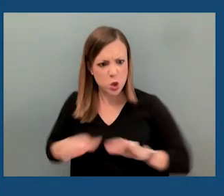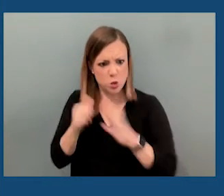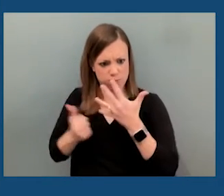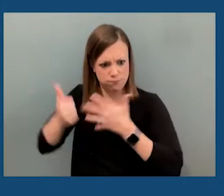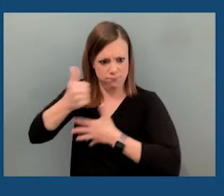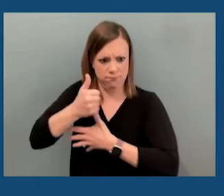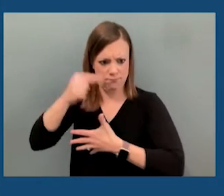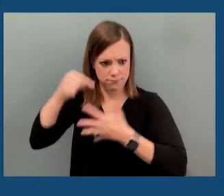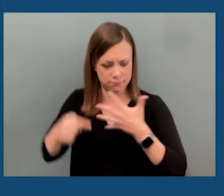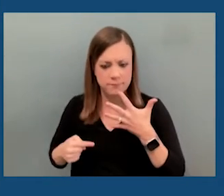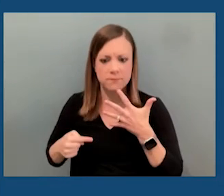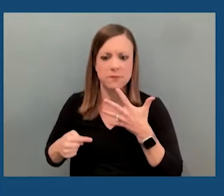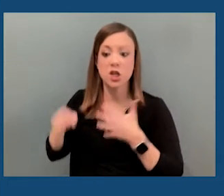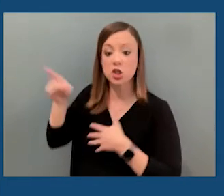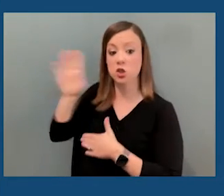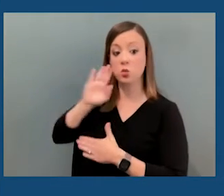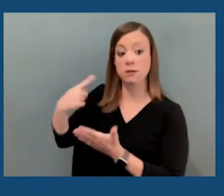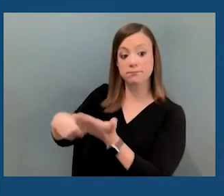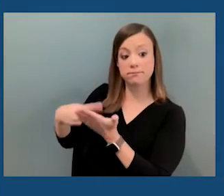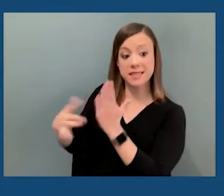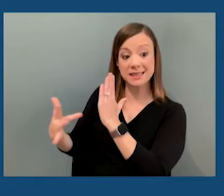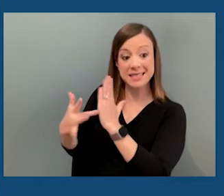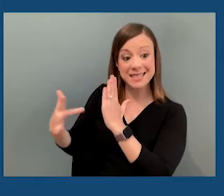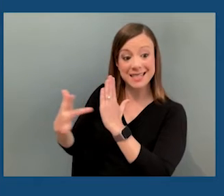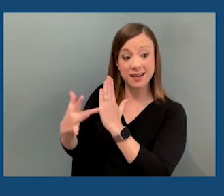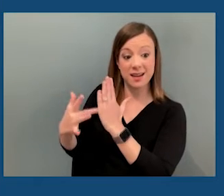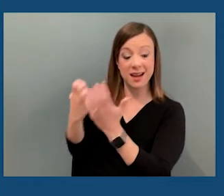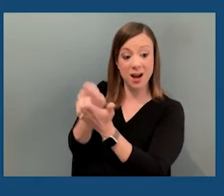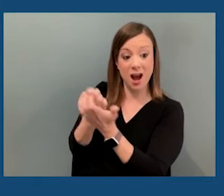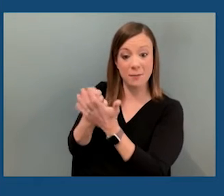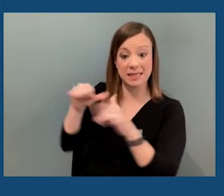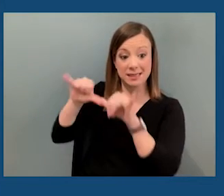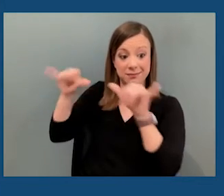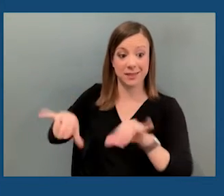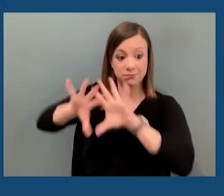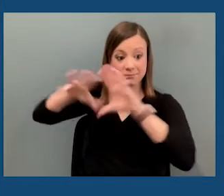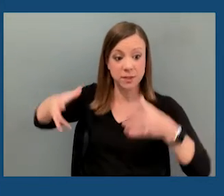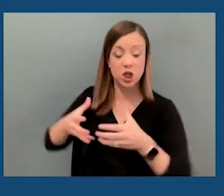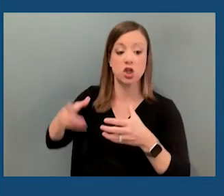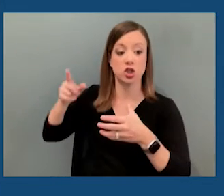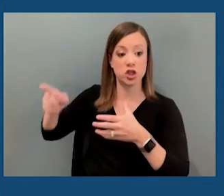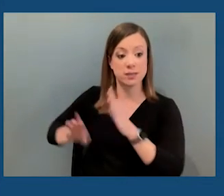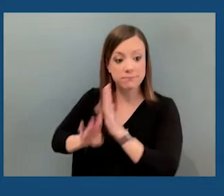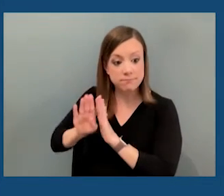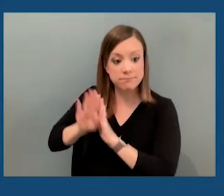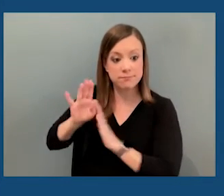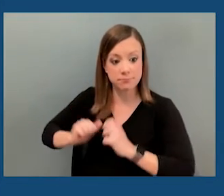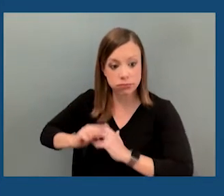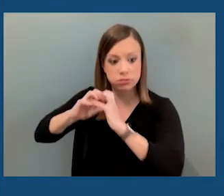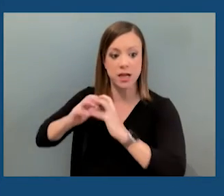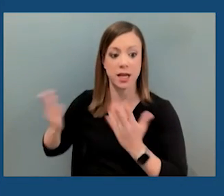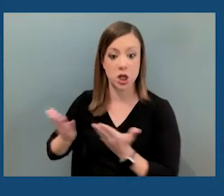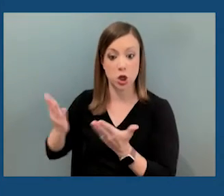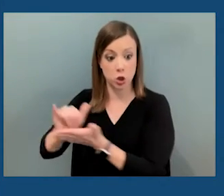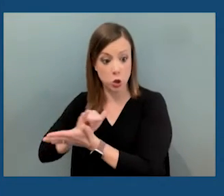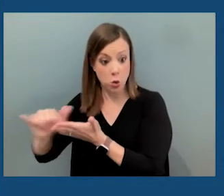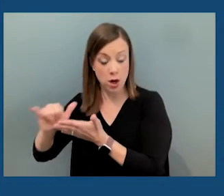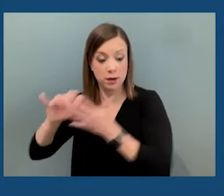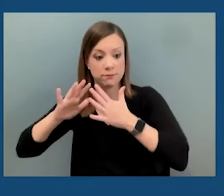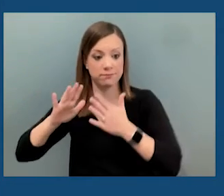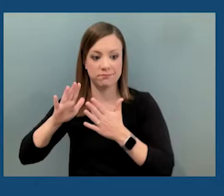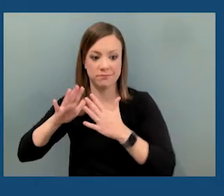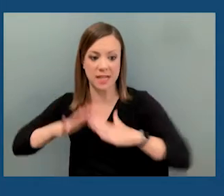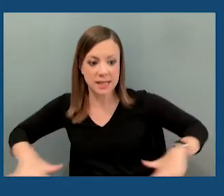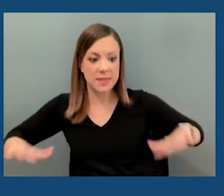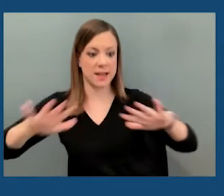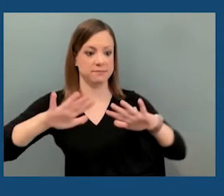going to talk a bit about the tech ecosystem she's building, not just here in New York, but around the state. And it's a partnership she has forward